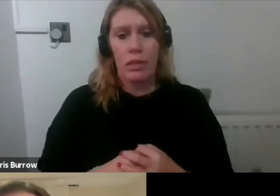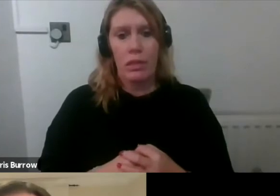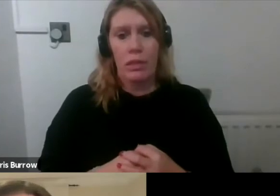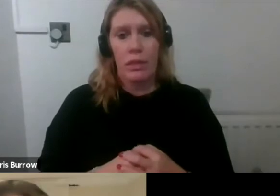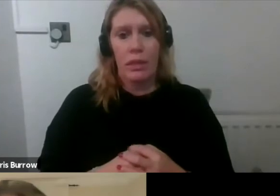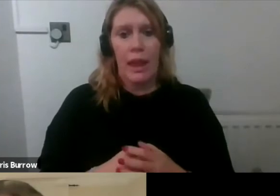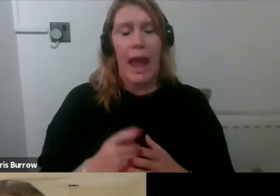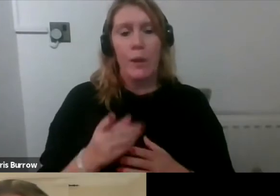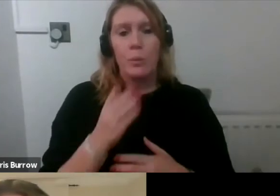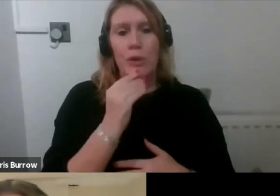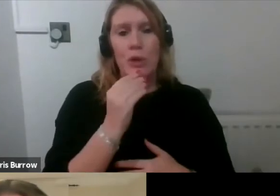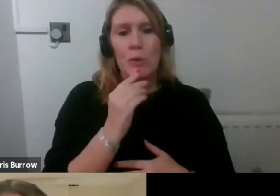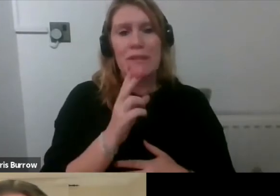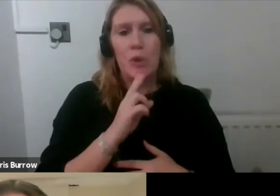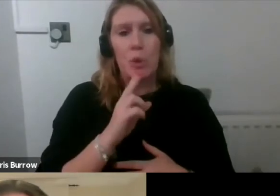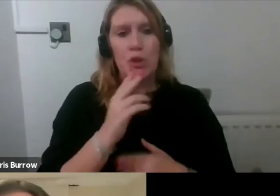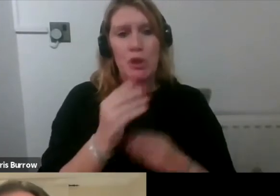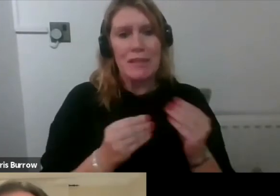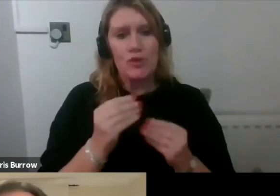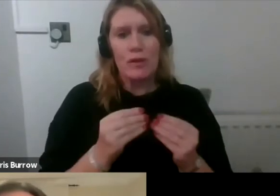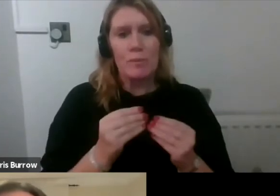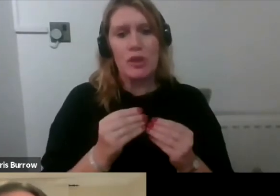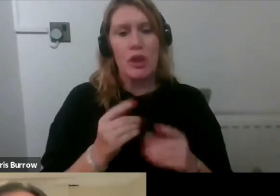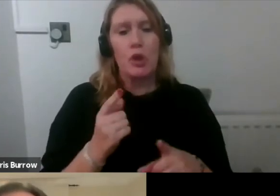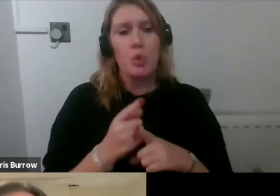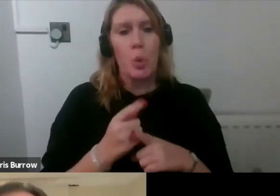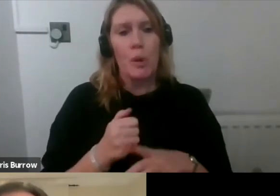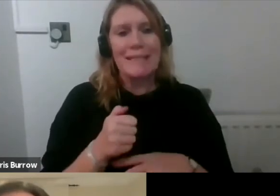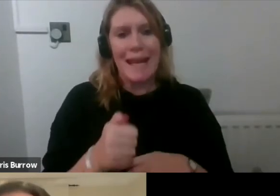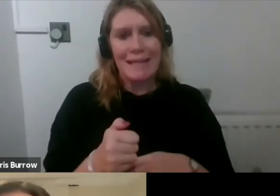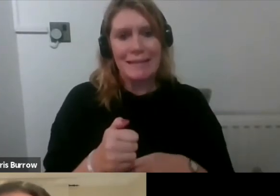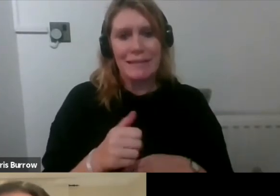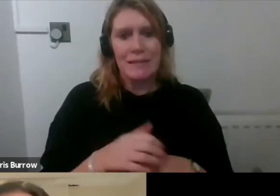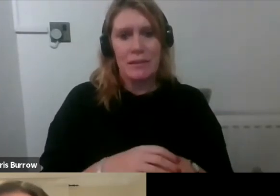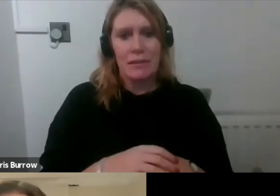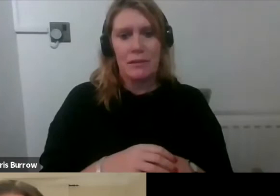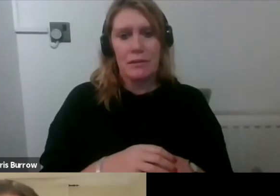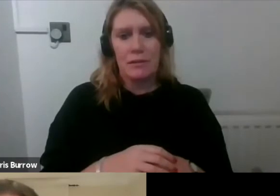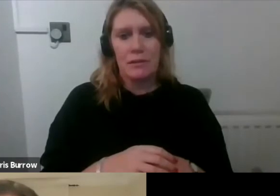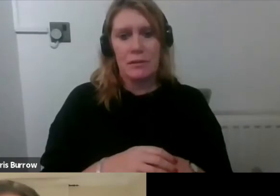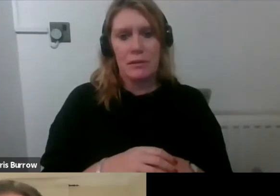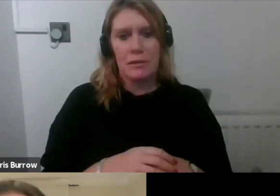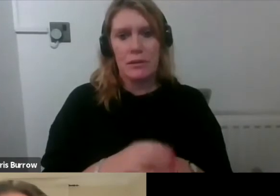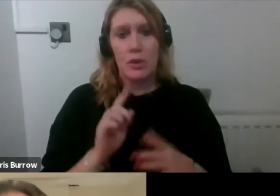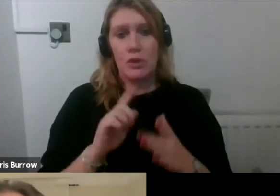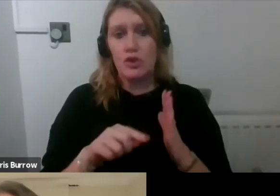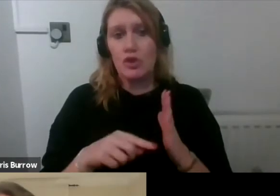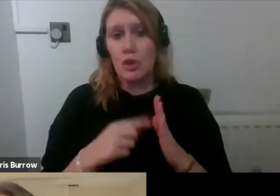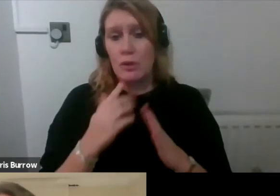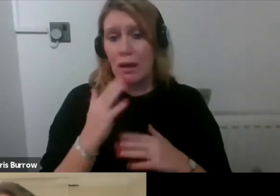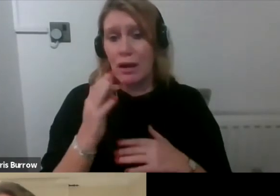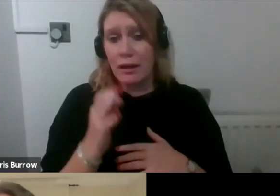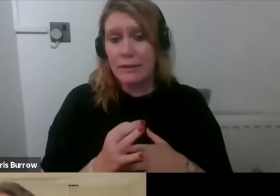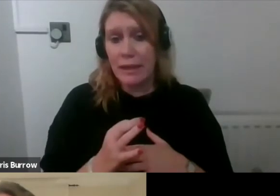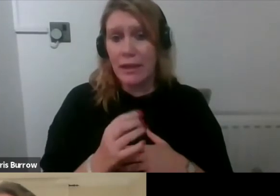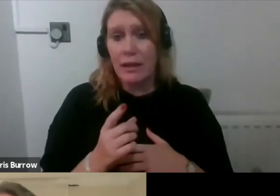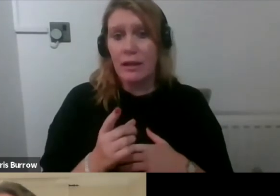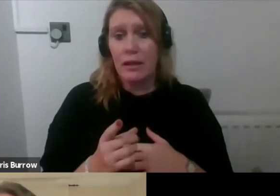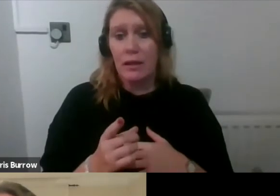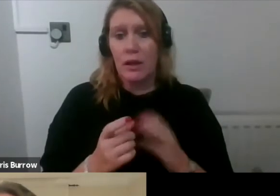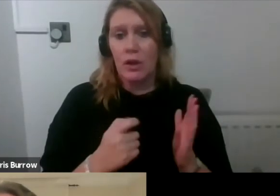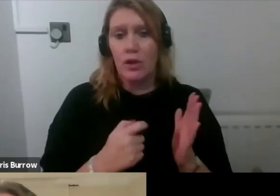talk text, which in the mythos of the exhibition was discontinued in 1991. If I can just say, Rosa Canosa